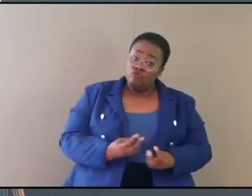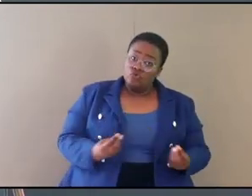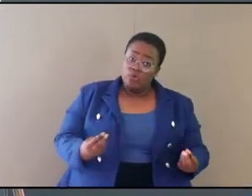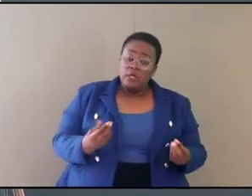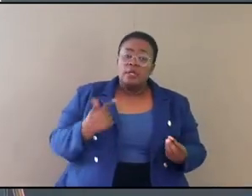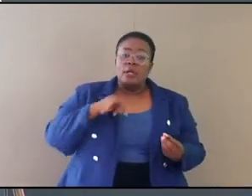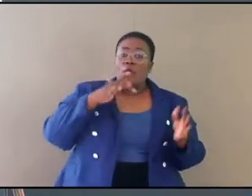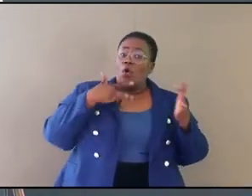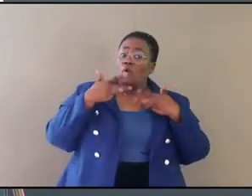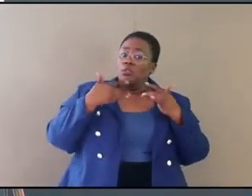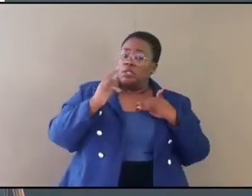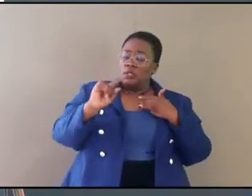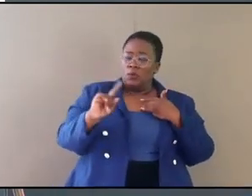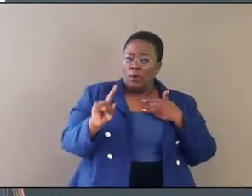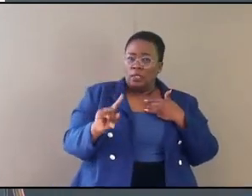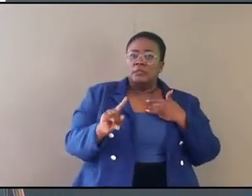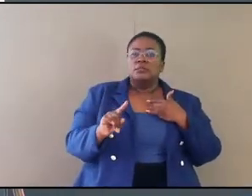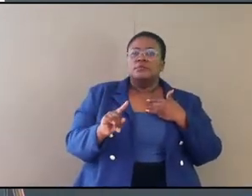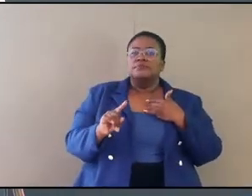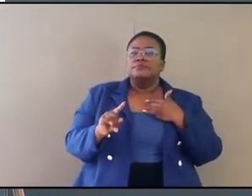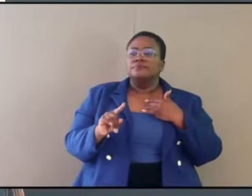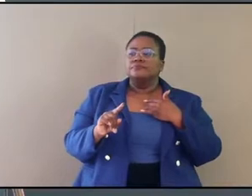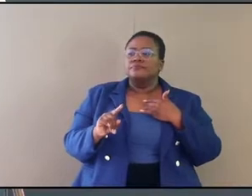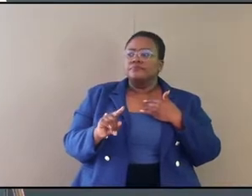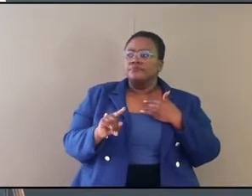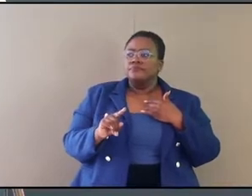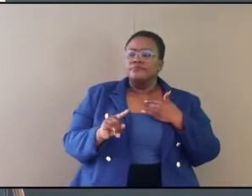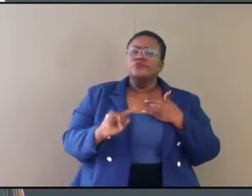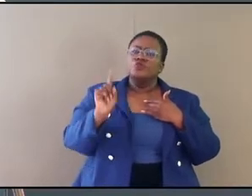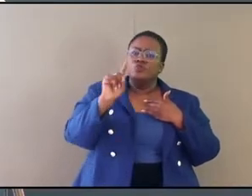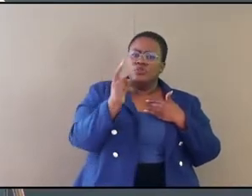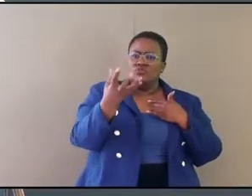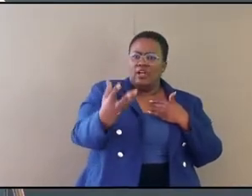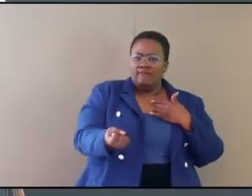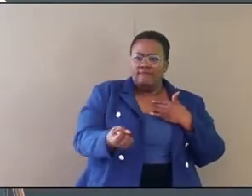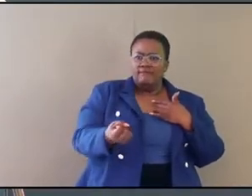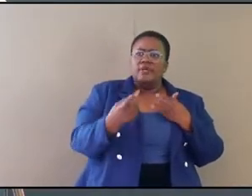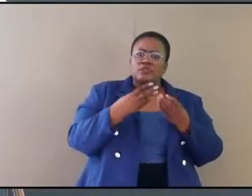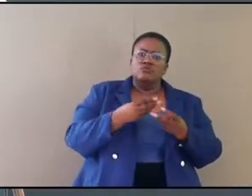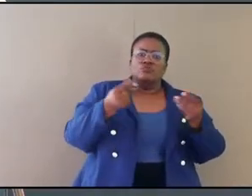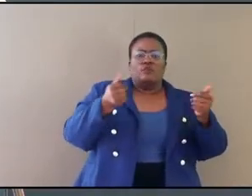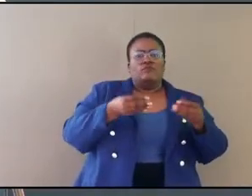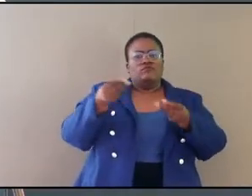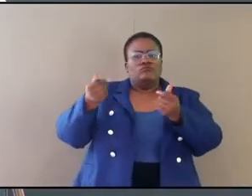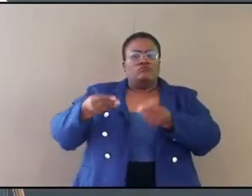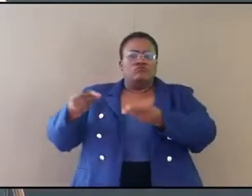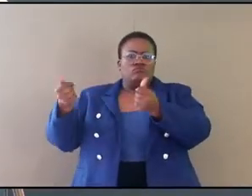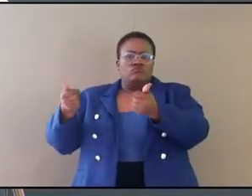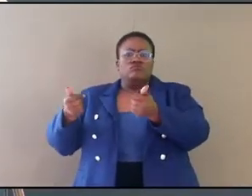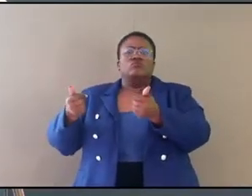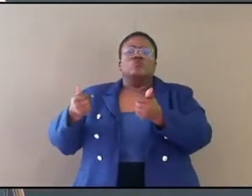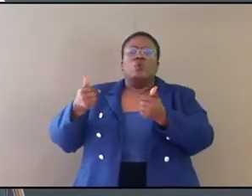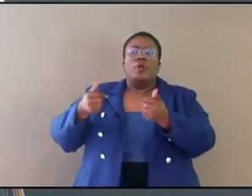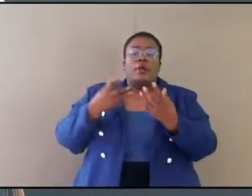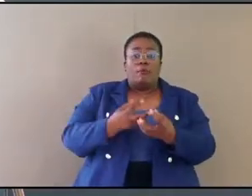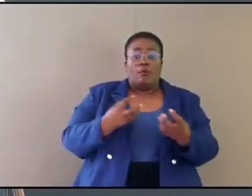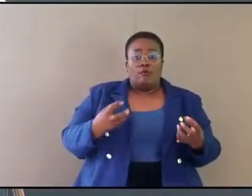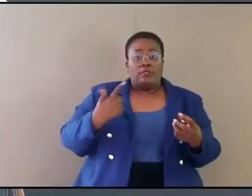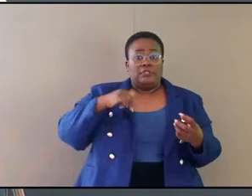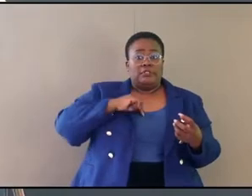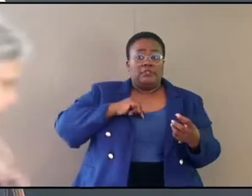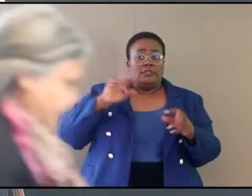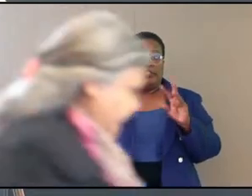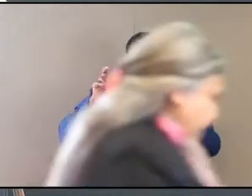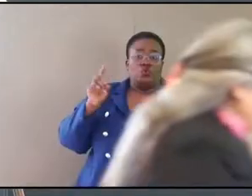our concern is the extent to which what we are providing adequately addresses the multidimensional nature of poverty that we've heard about.